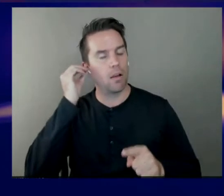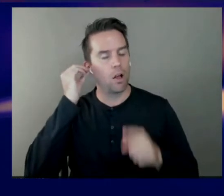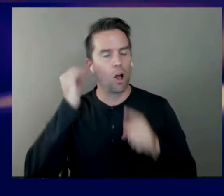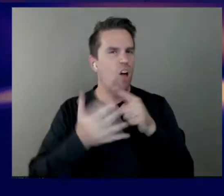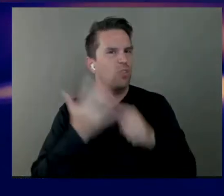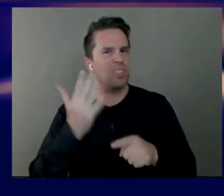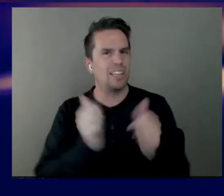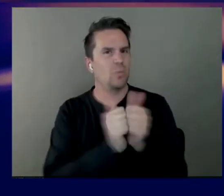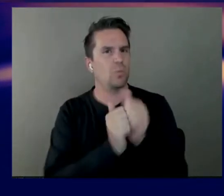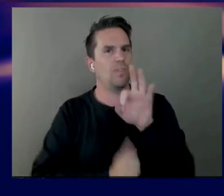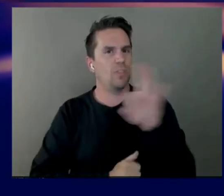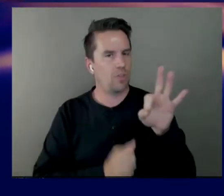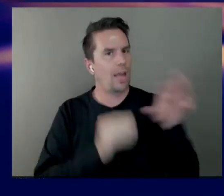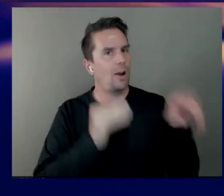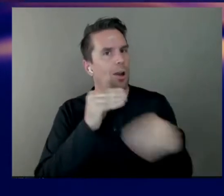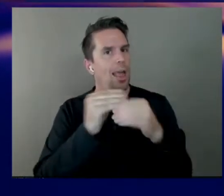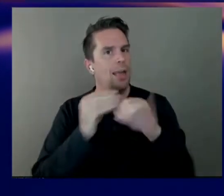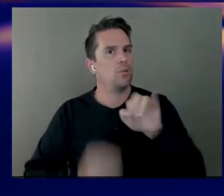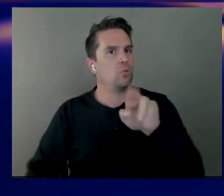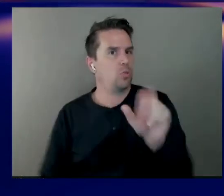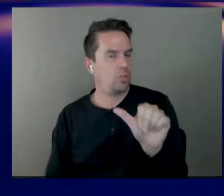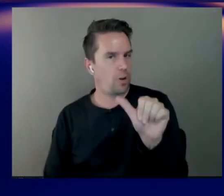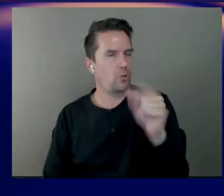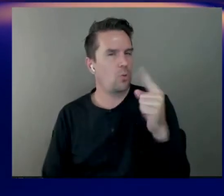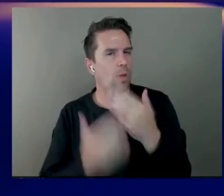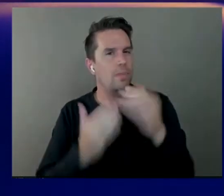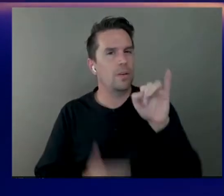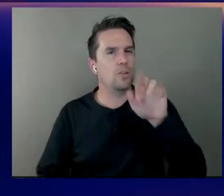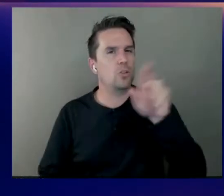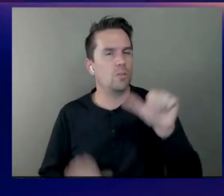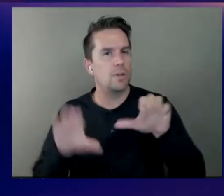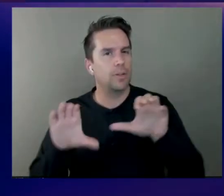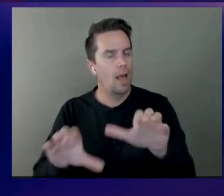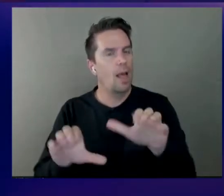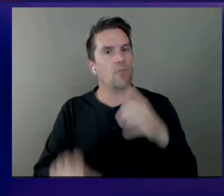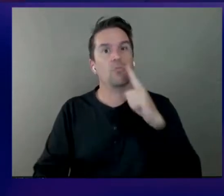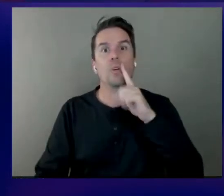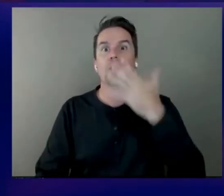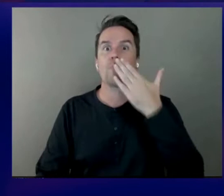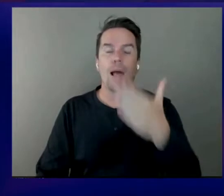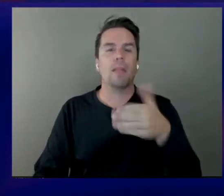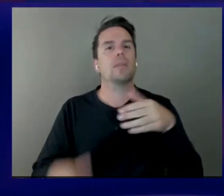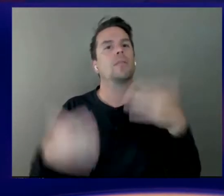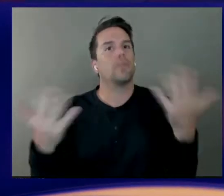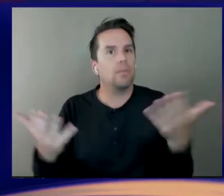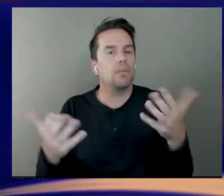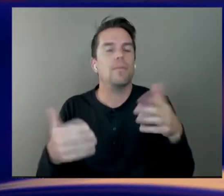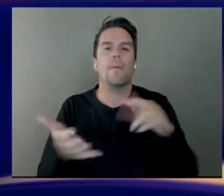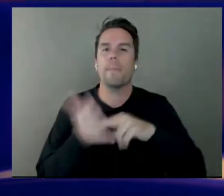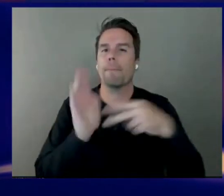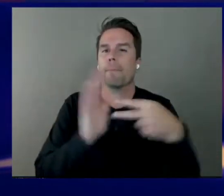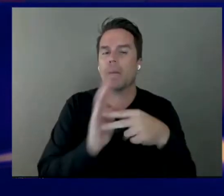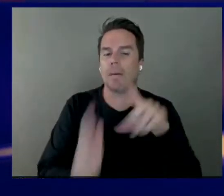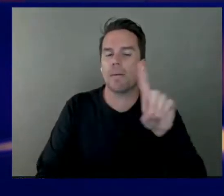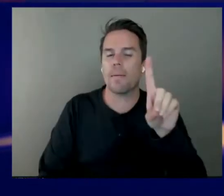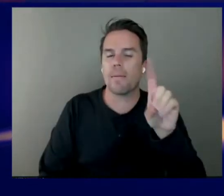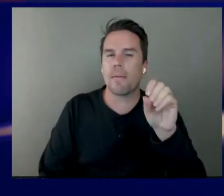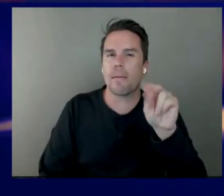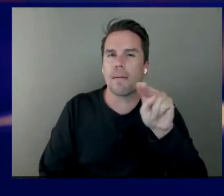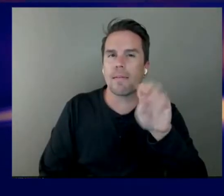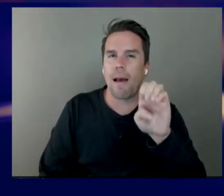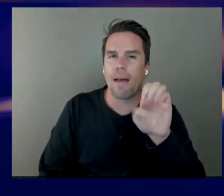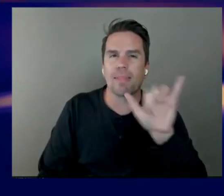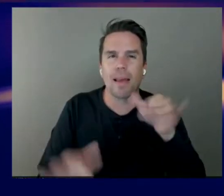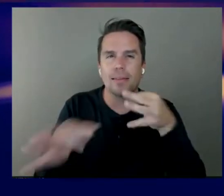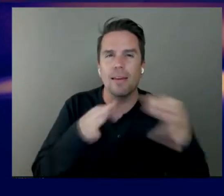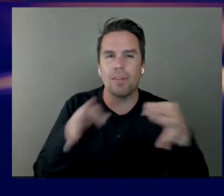Jira. One thing that Jira does really well is talk about the definition of done. And so, again, a lot of software teams talk about that in